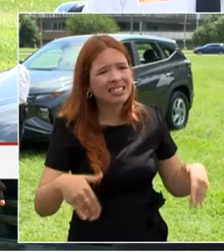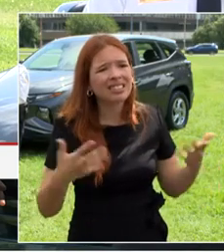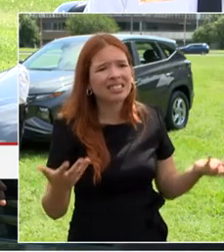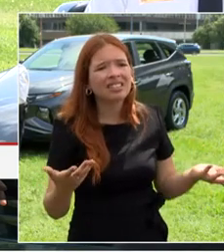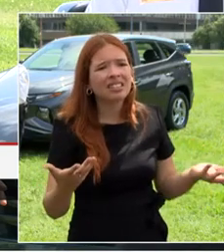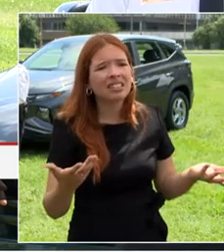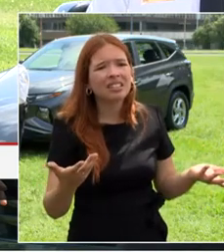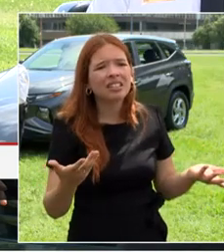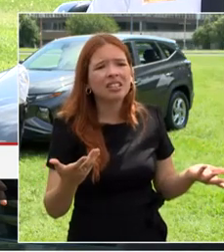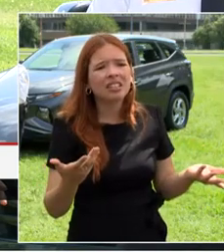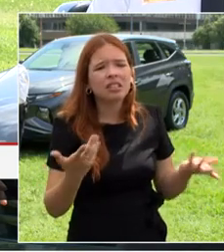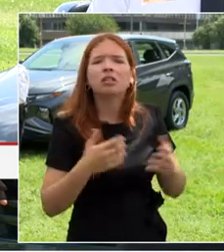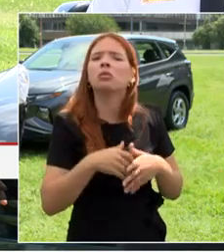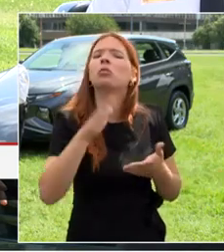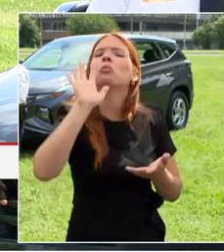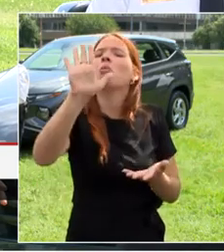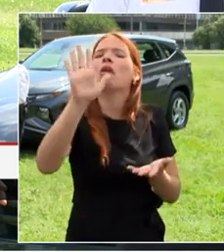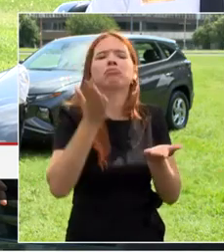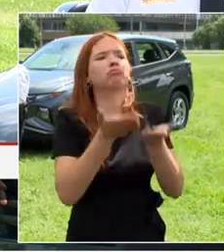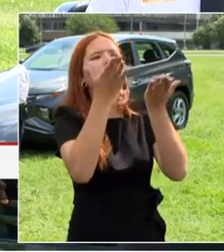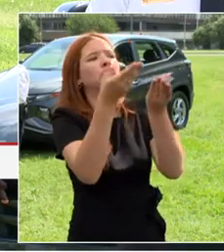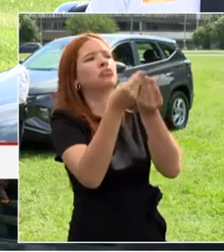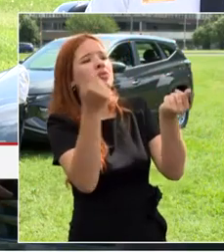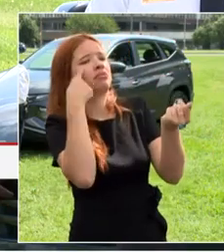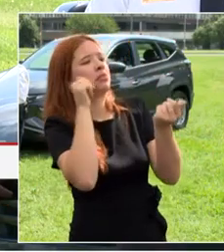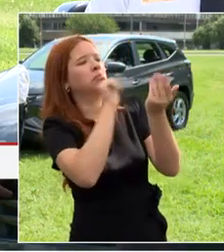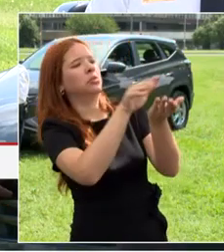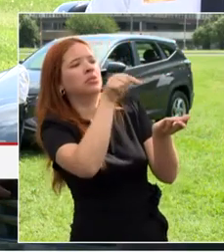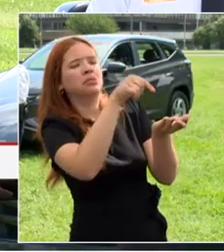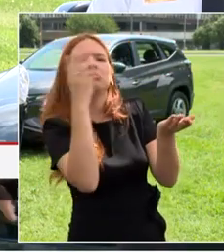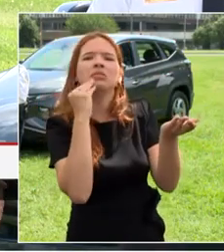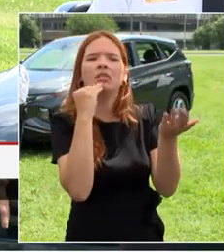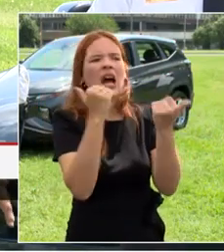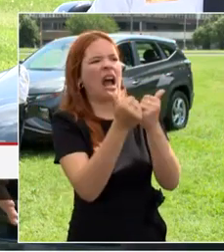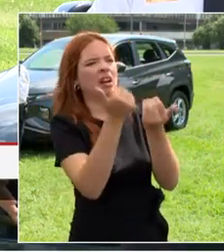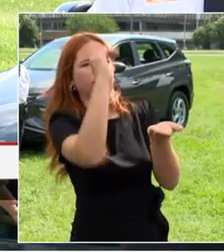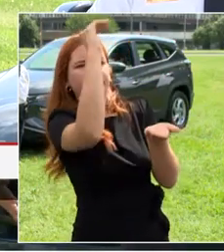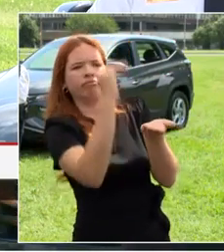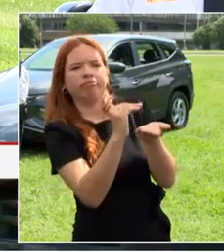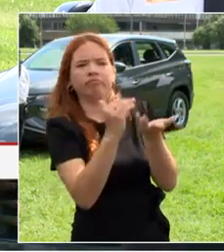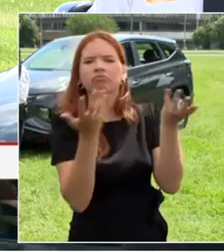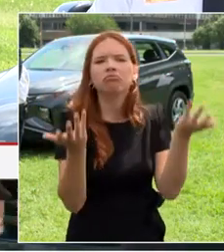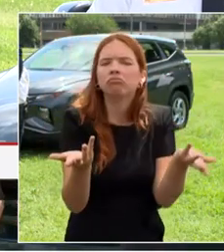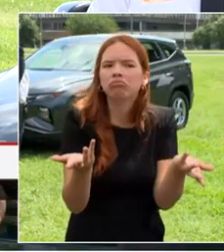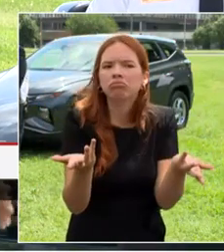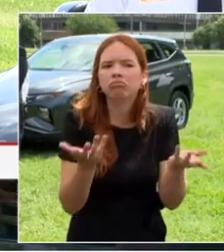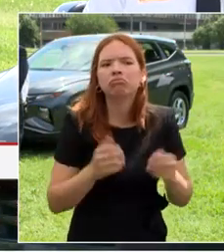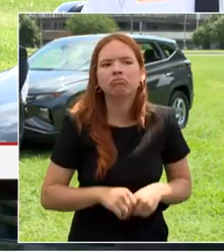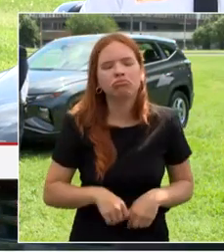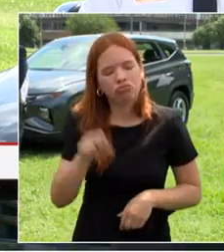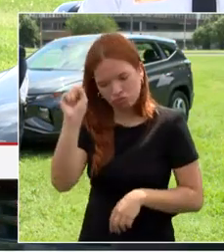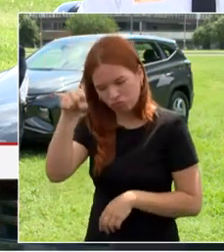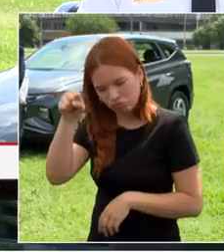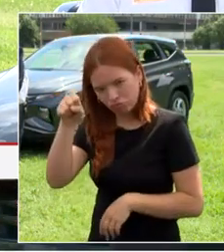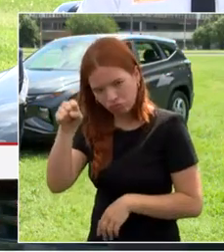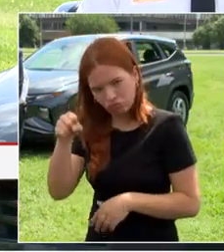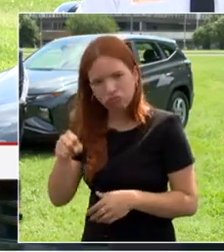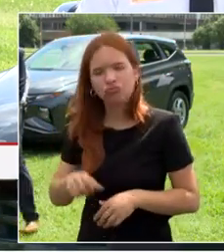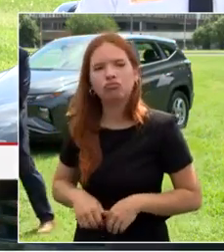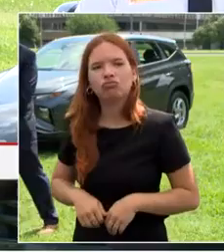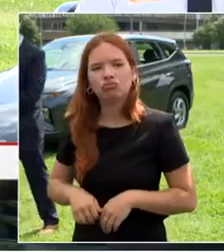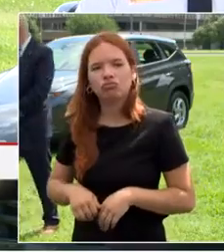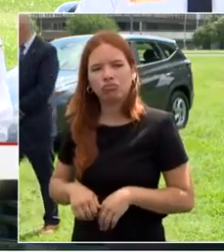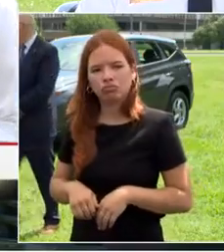folks that have car, that valet services connected to restaurants? Sure. I'm going to ask the chief to talk to you about that.